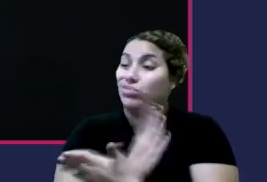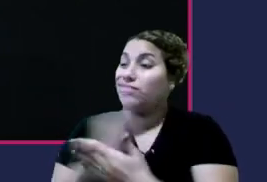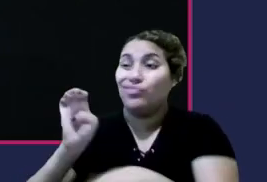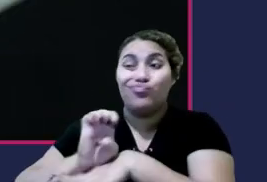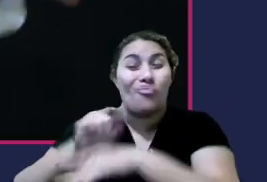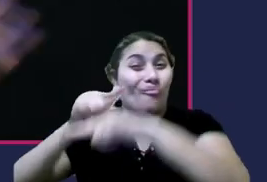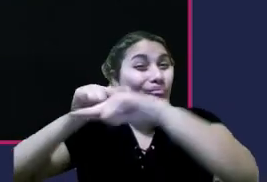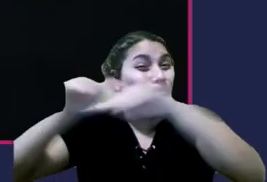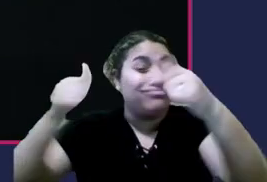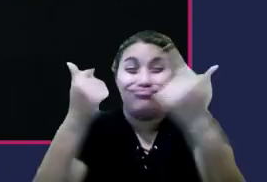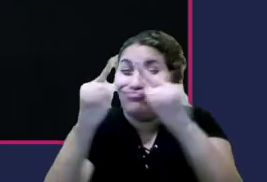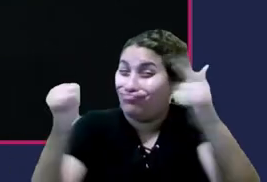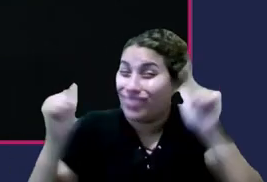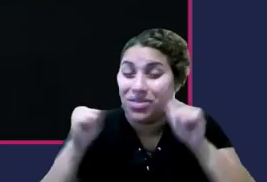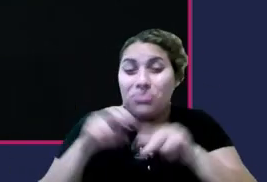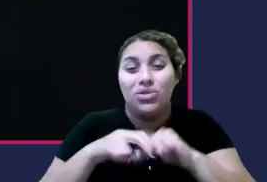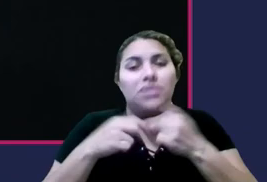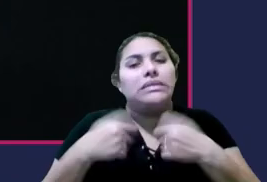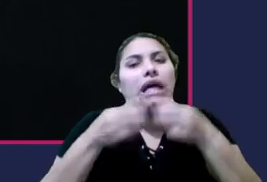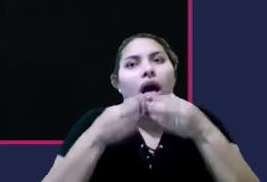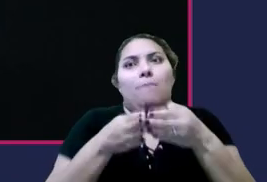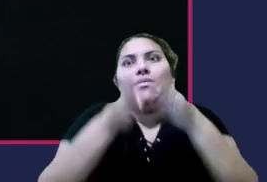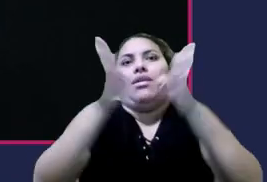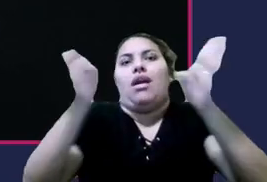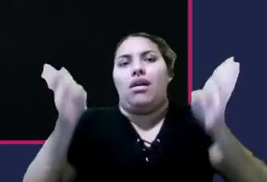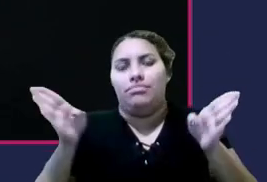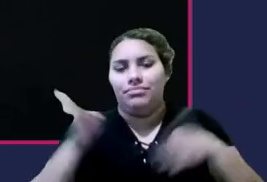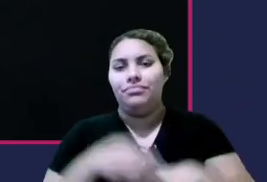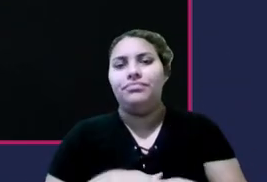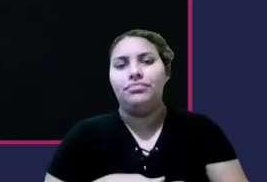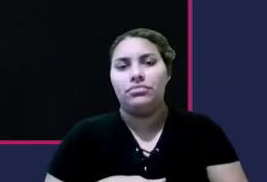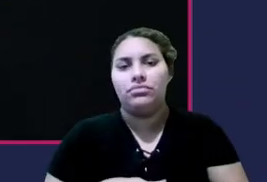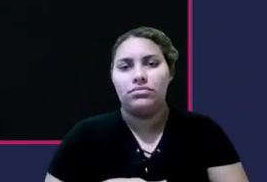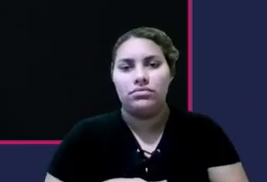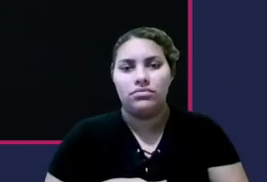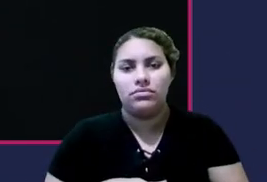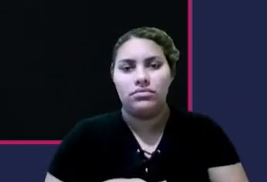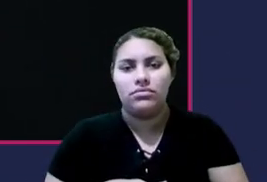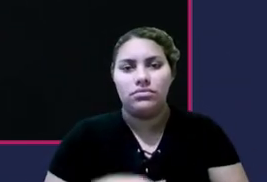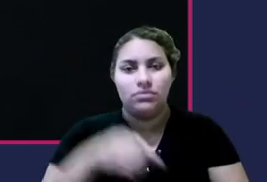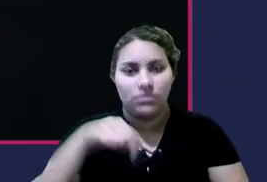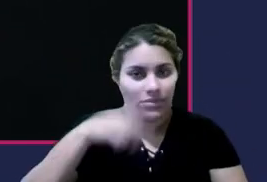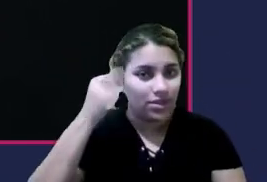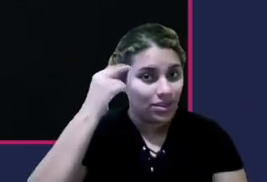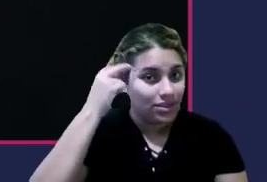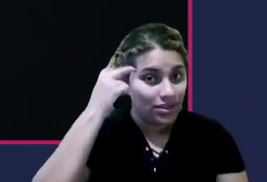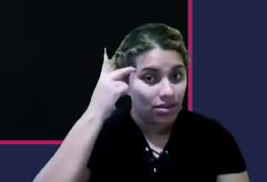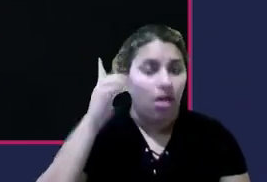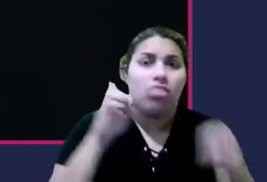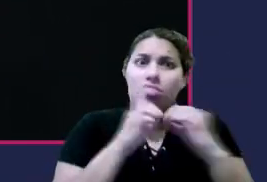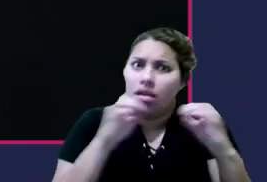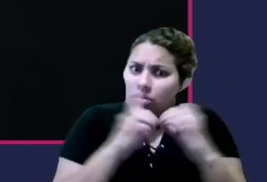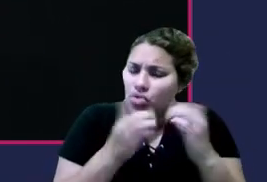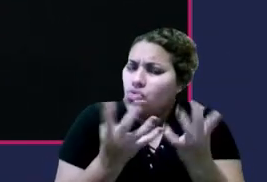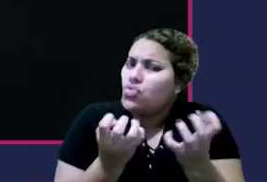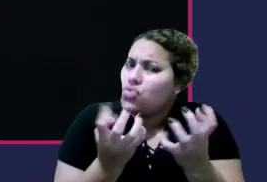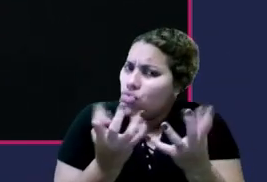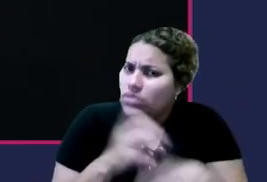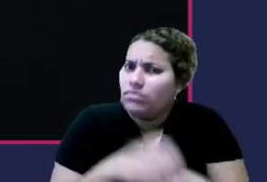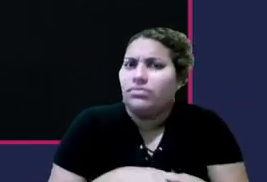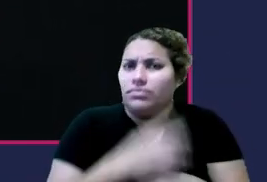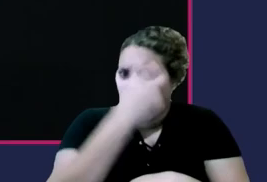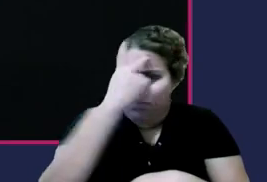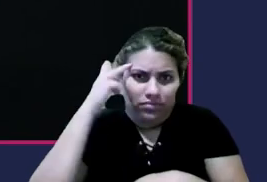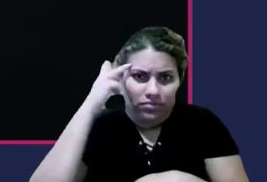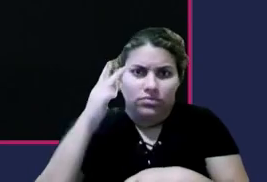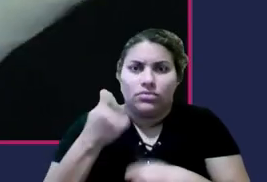But there are some states where they don't have this possibility. So we need to broaden these aspects.